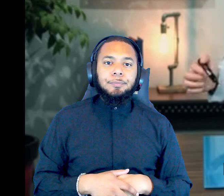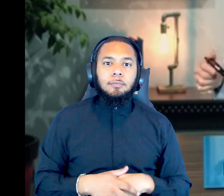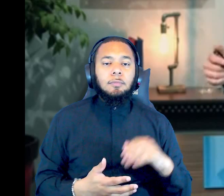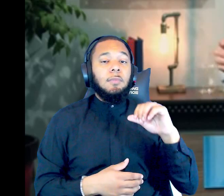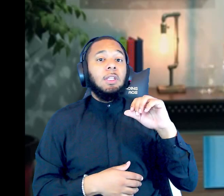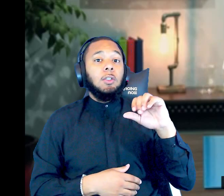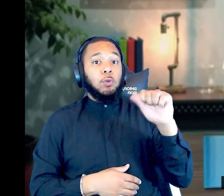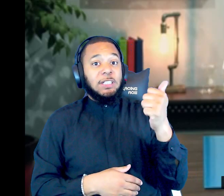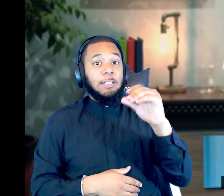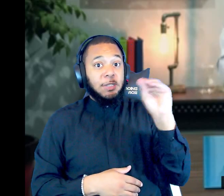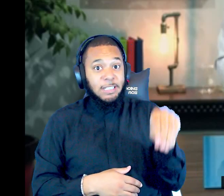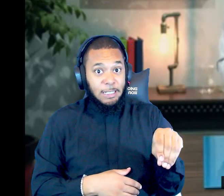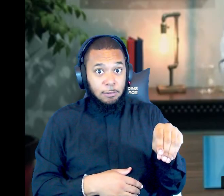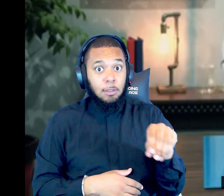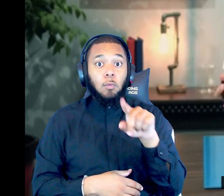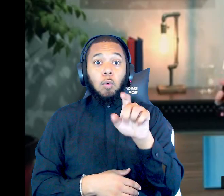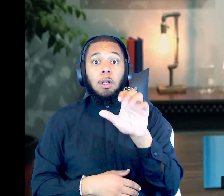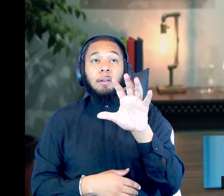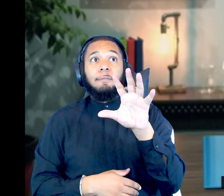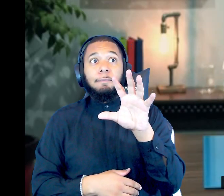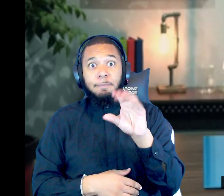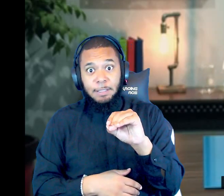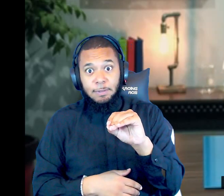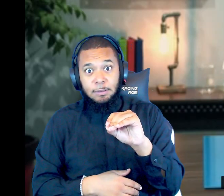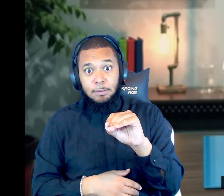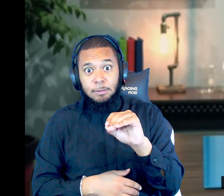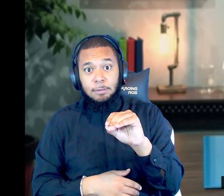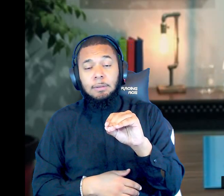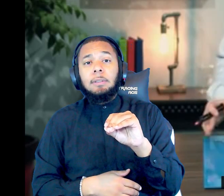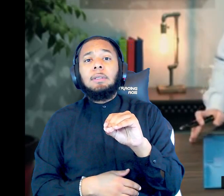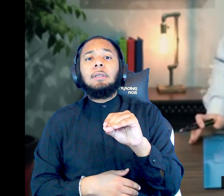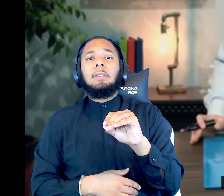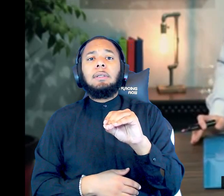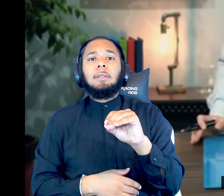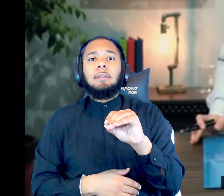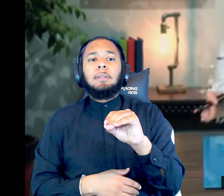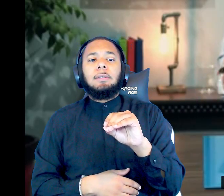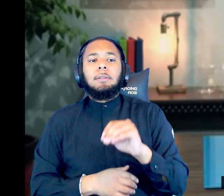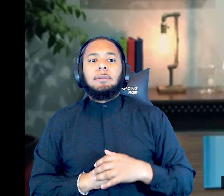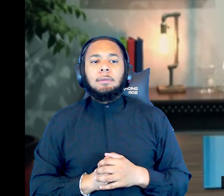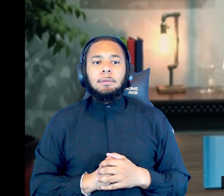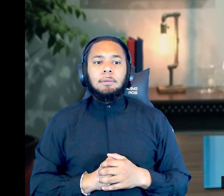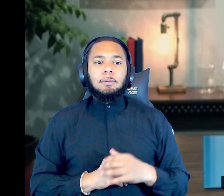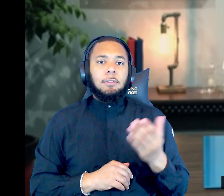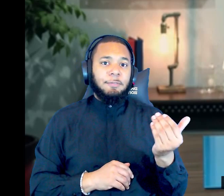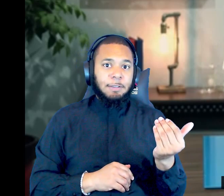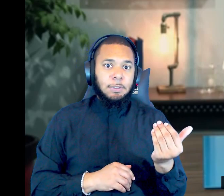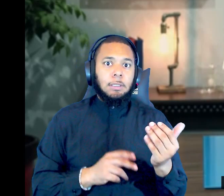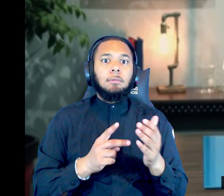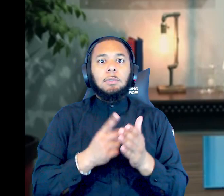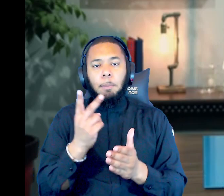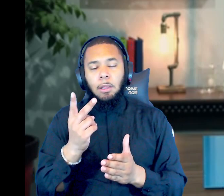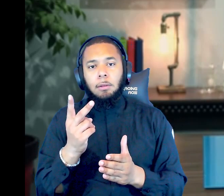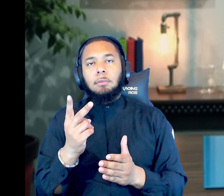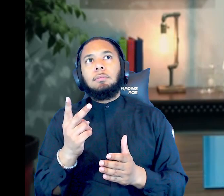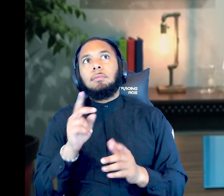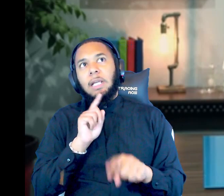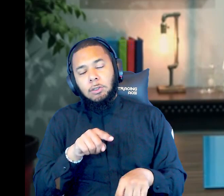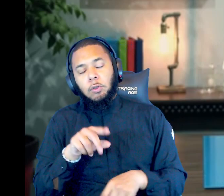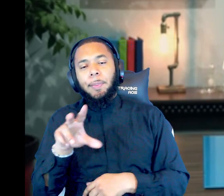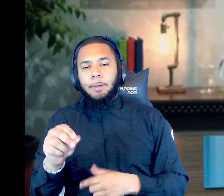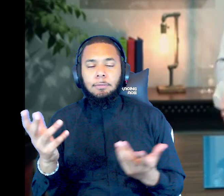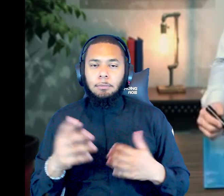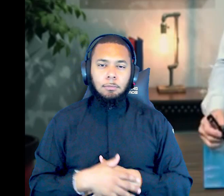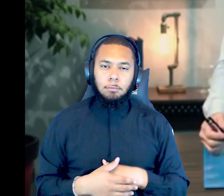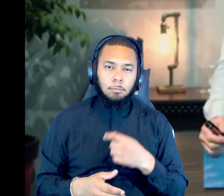150, and I got 15, all I need to do is double it to get to 20%. So 15 doubled or times two is 30.